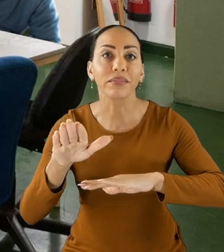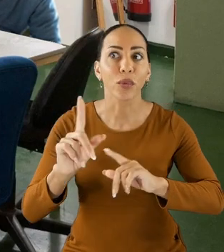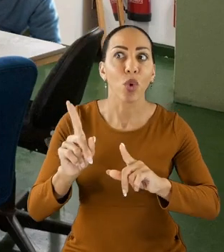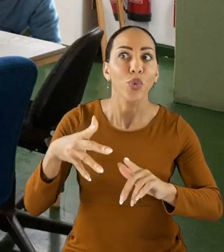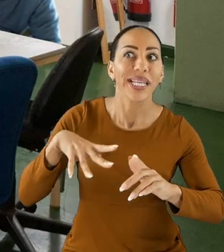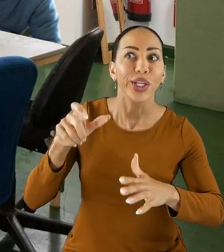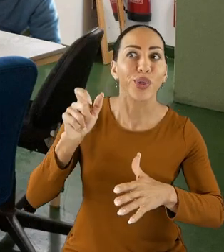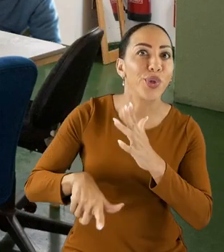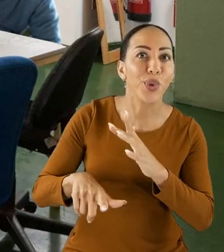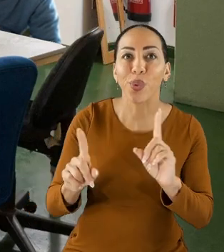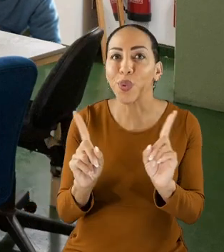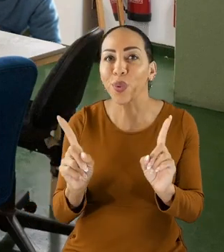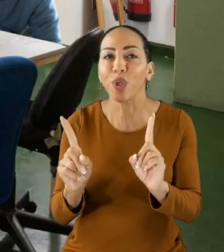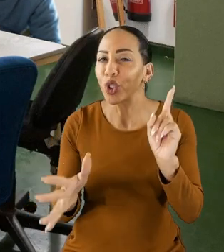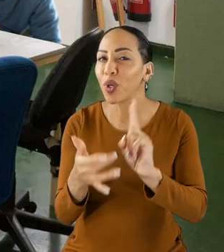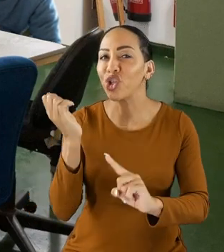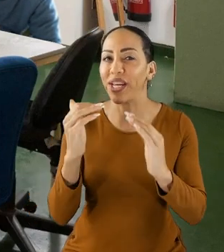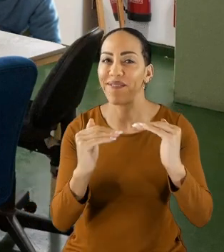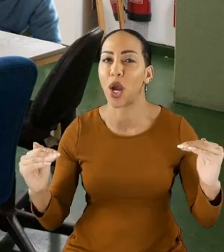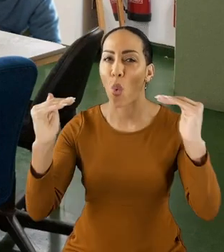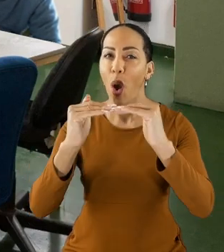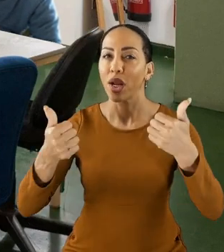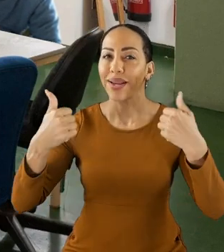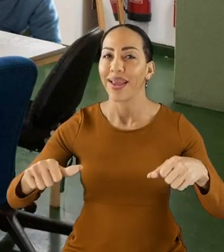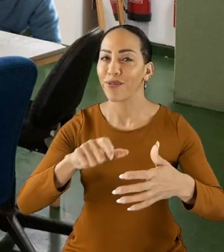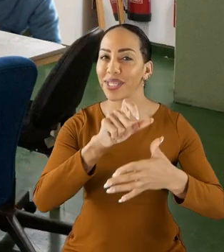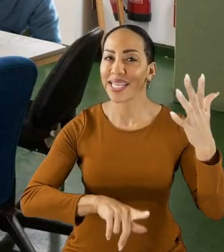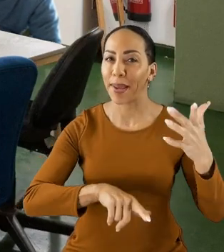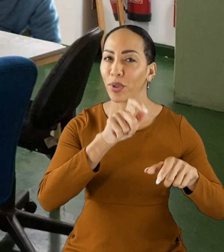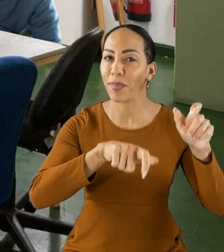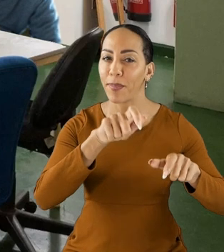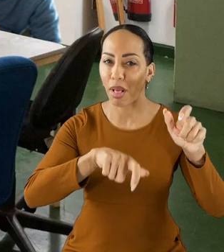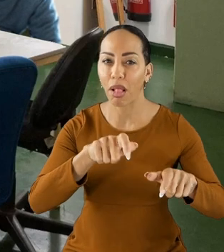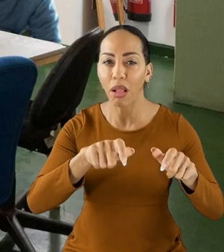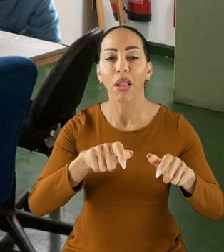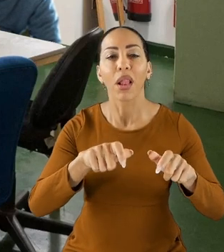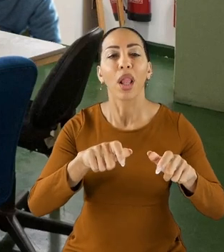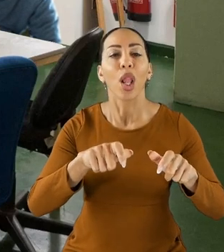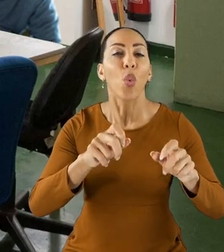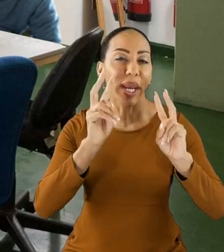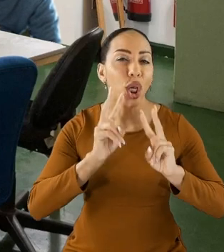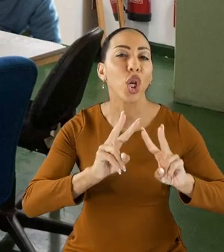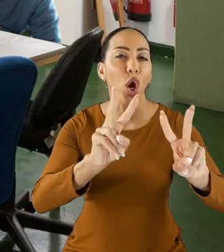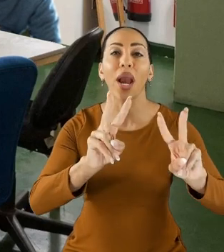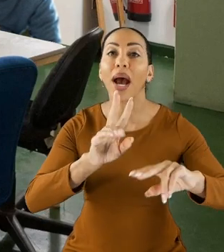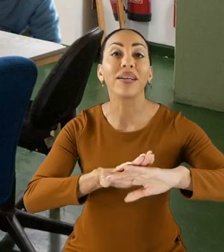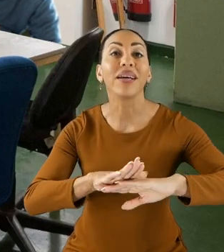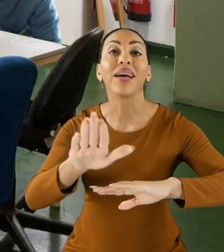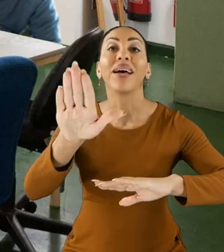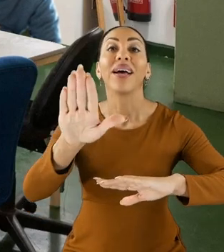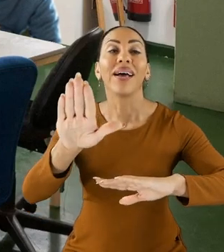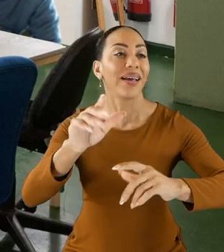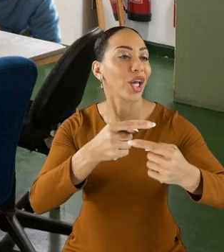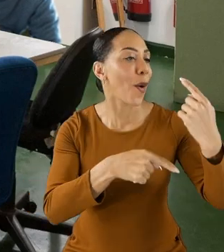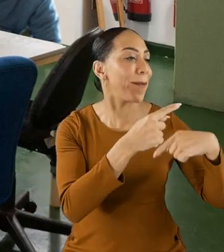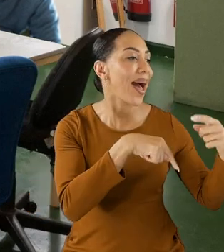history, and then looking forward, what do we need to do to achieve equality for disabled people? And we look at the window of all of